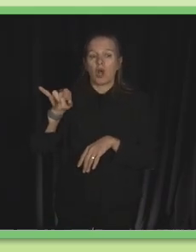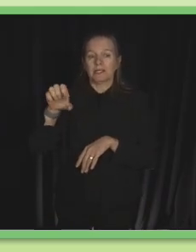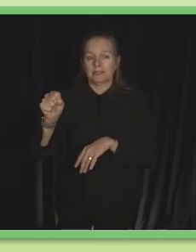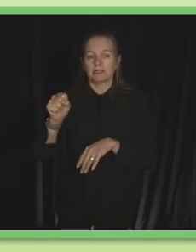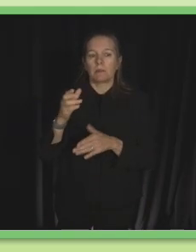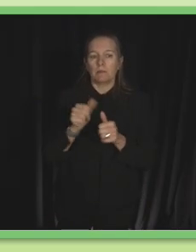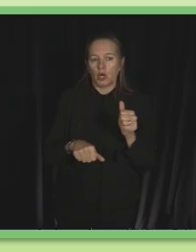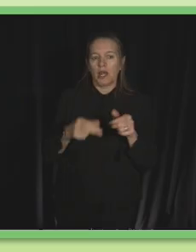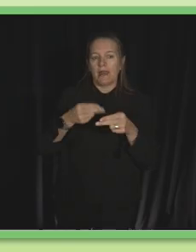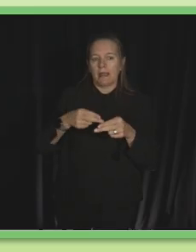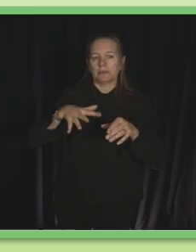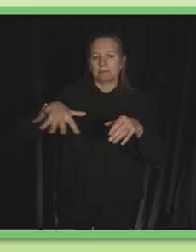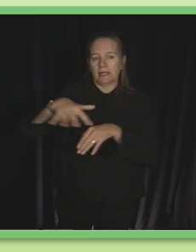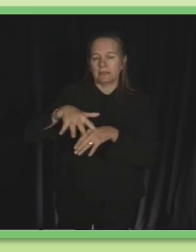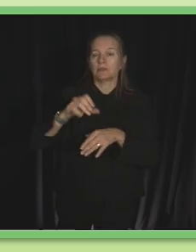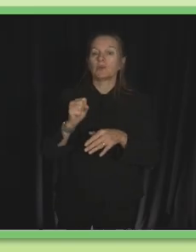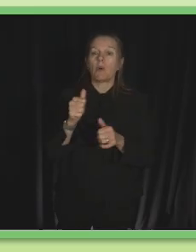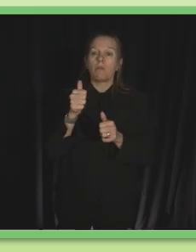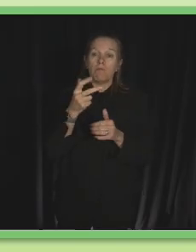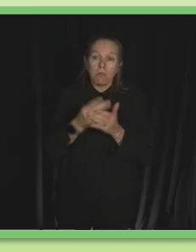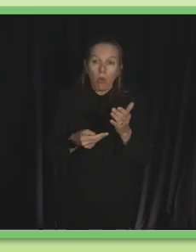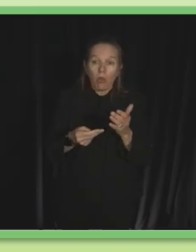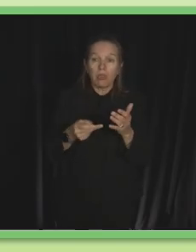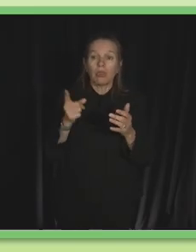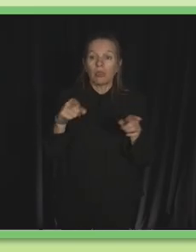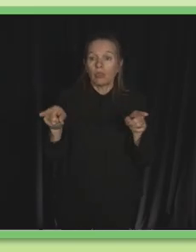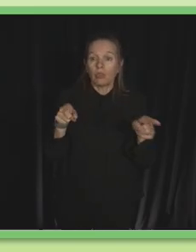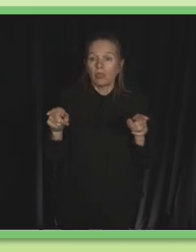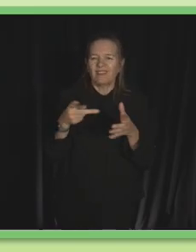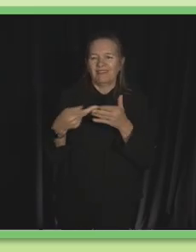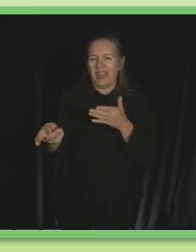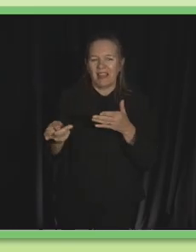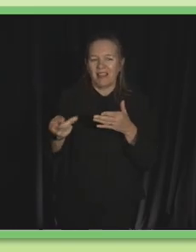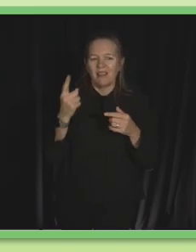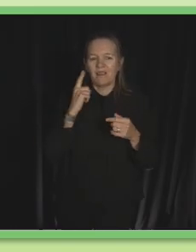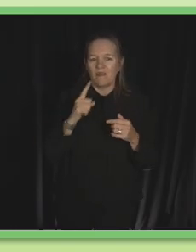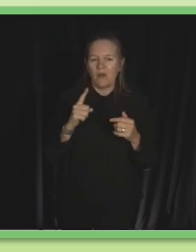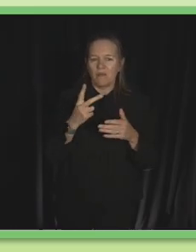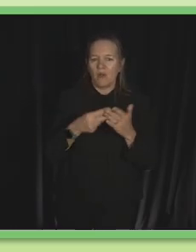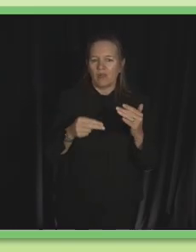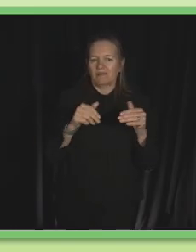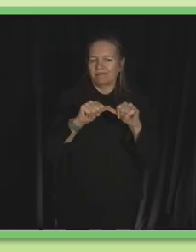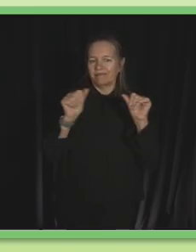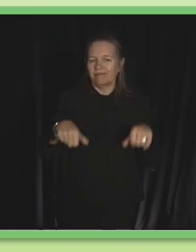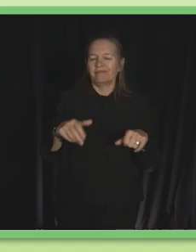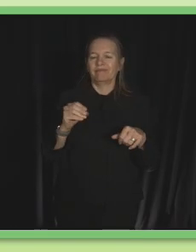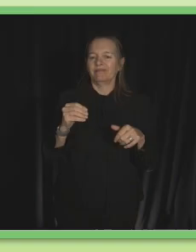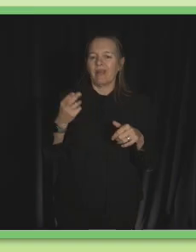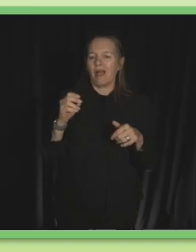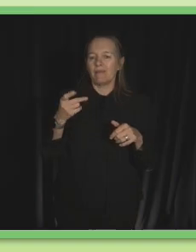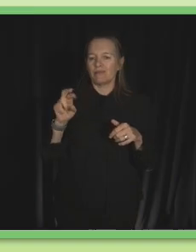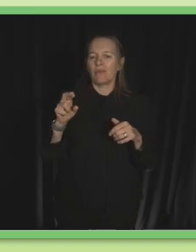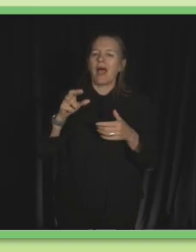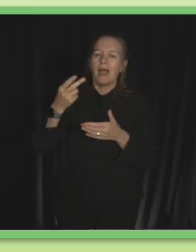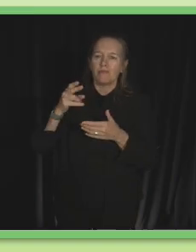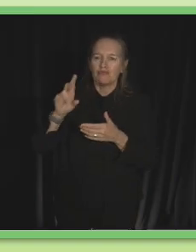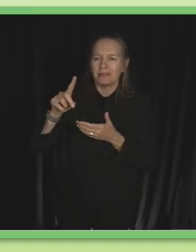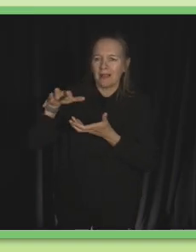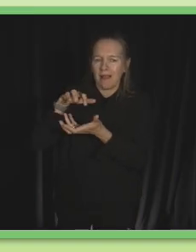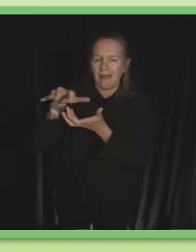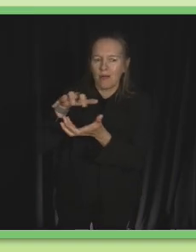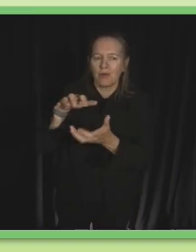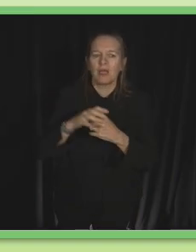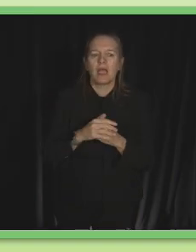Crucially, both architectures still fail at unifying hybrid cloud, managing north-south traffic, and federated